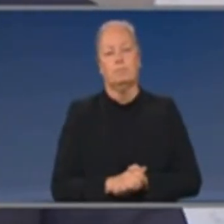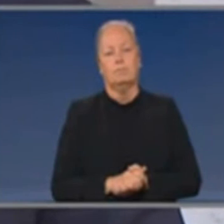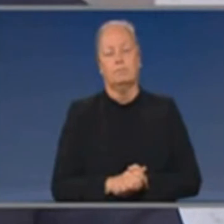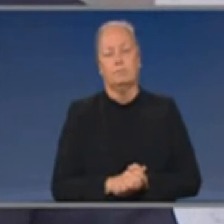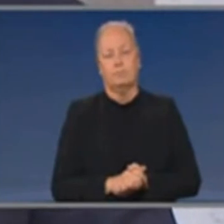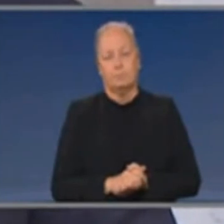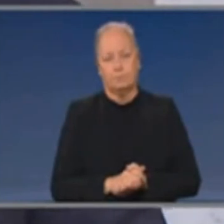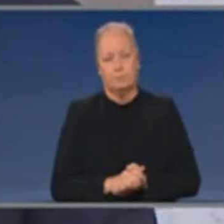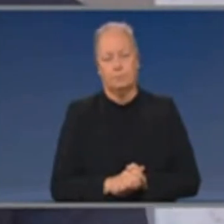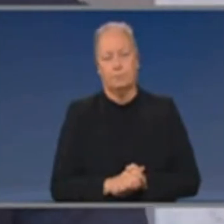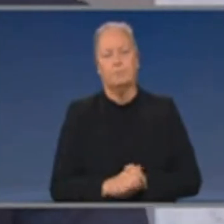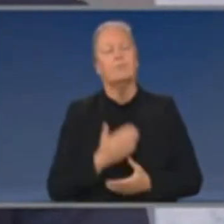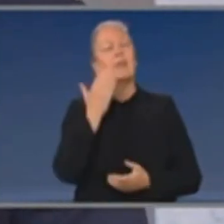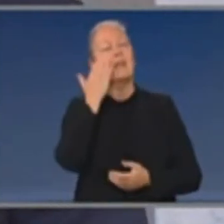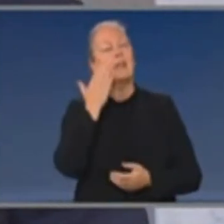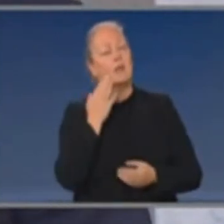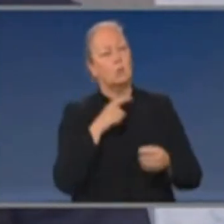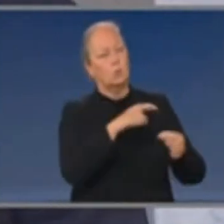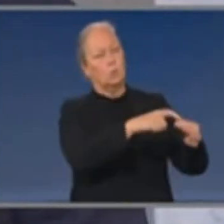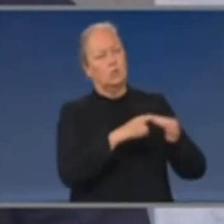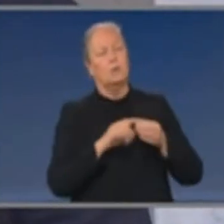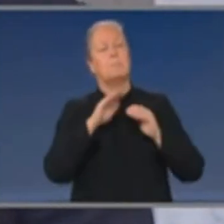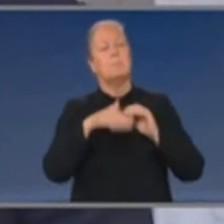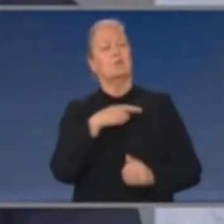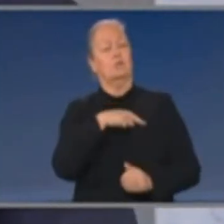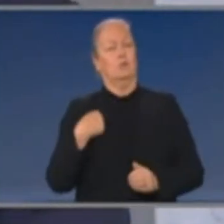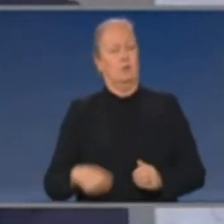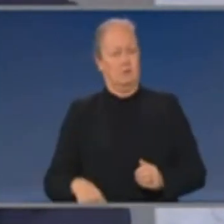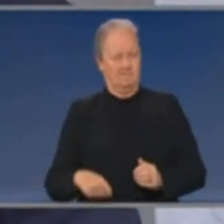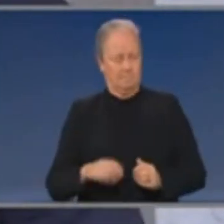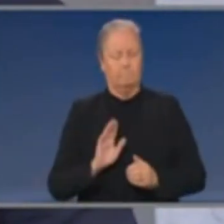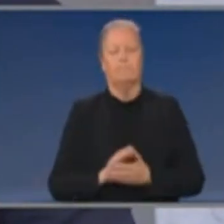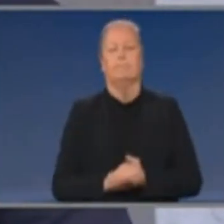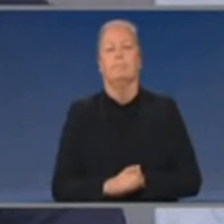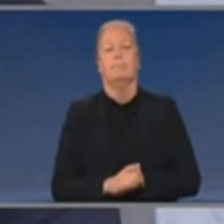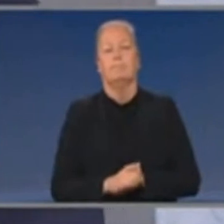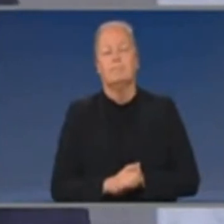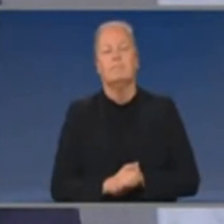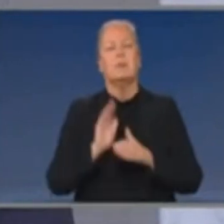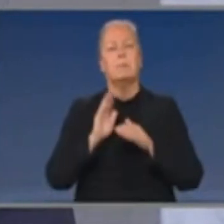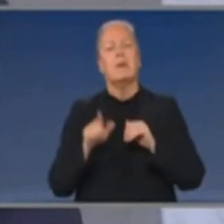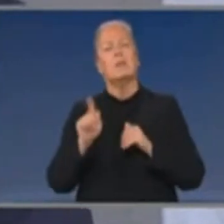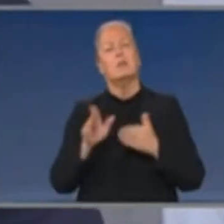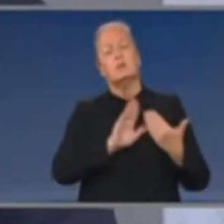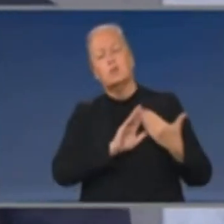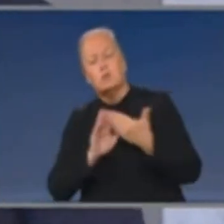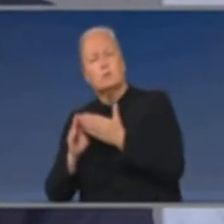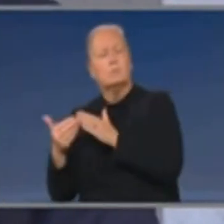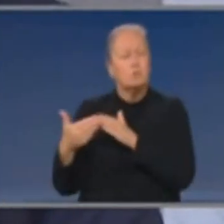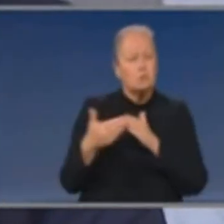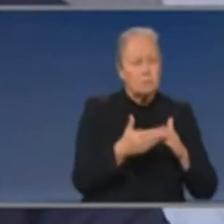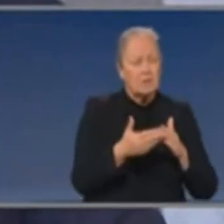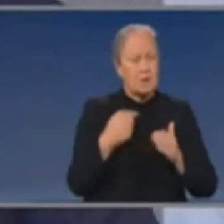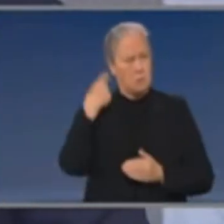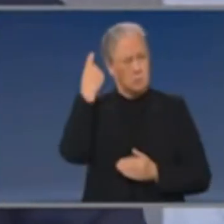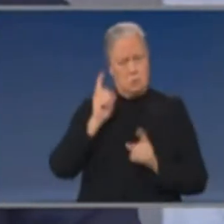its 9-line claim in the South China Sea, which it's using to impose its will on the region? And what will Australia do to safeguard